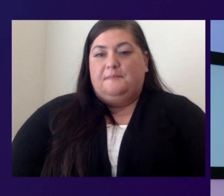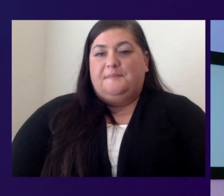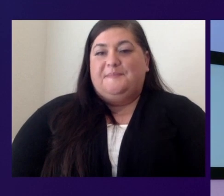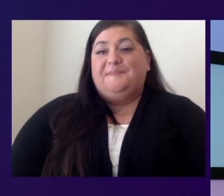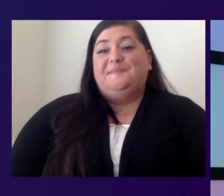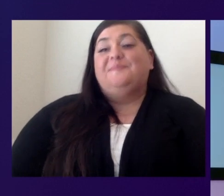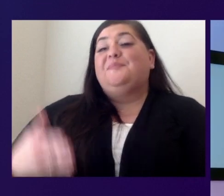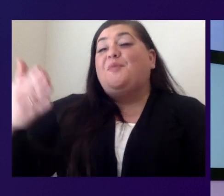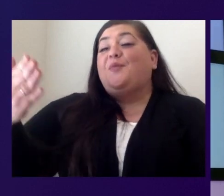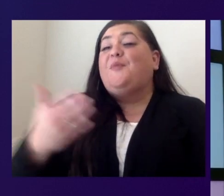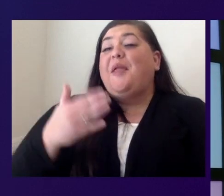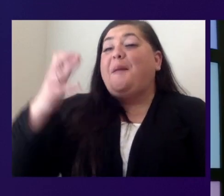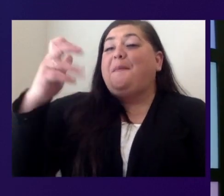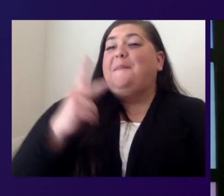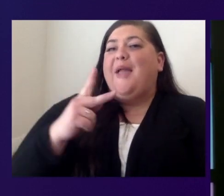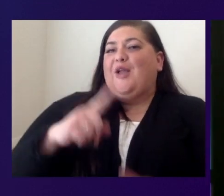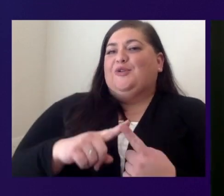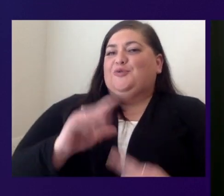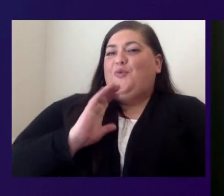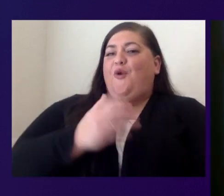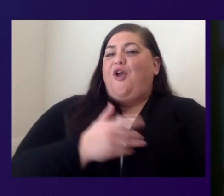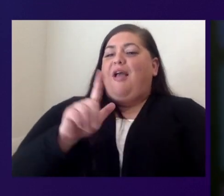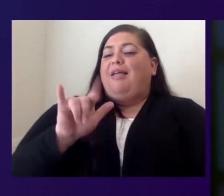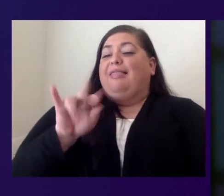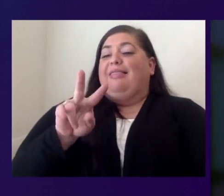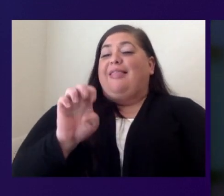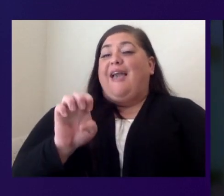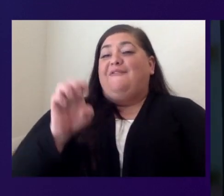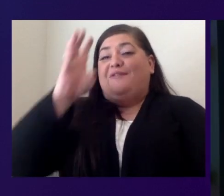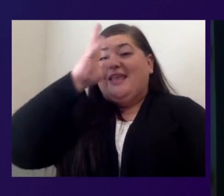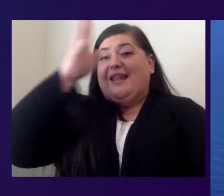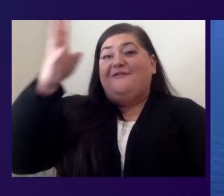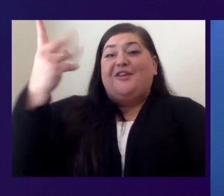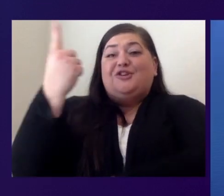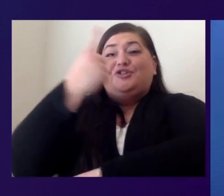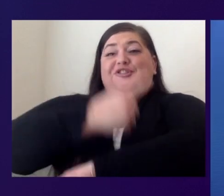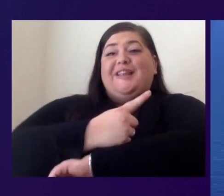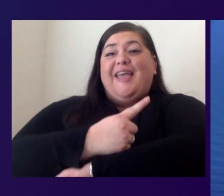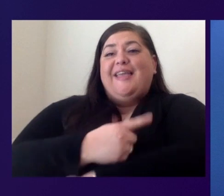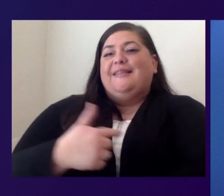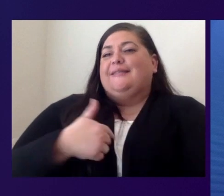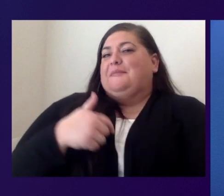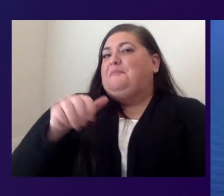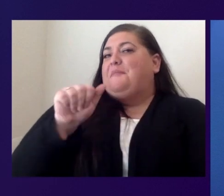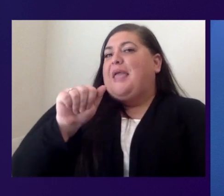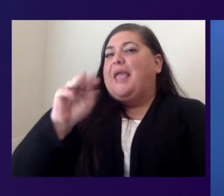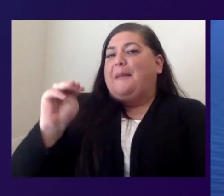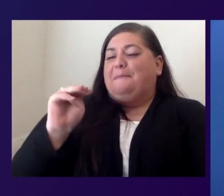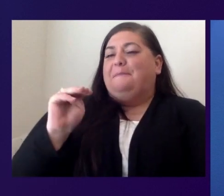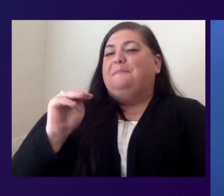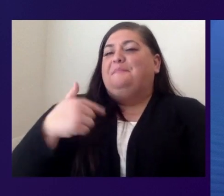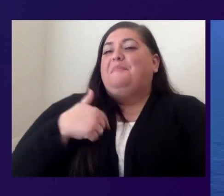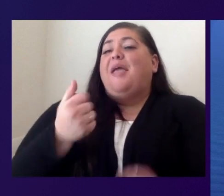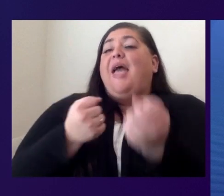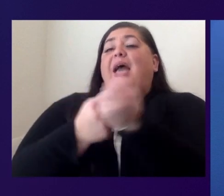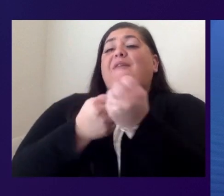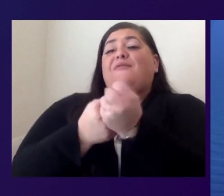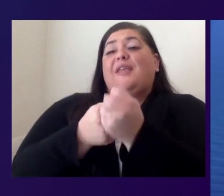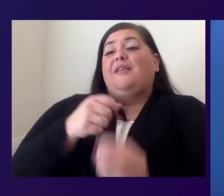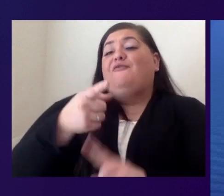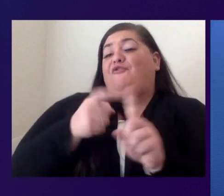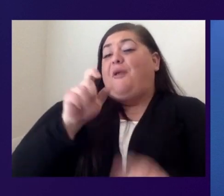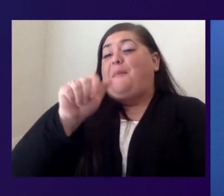welcome back to our live coverage of End User Computing Innovation Day. I'm A.M. Grabelny, a developer advocate here at AWS, and we're bringing